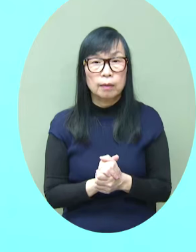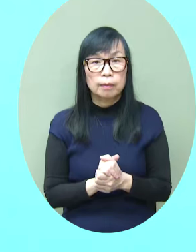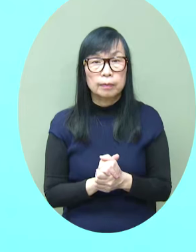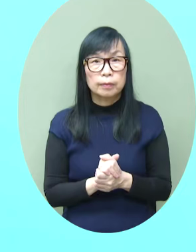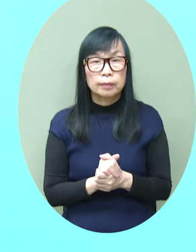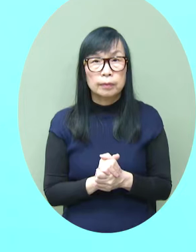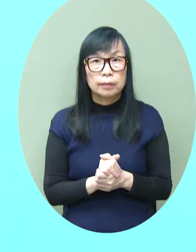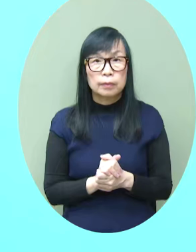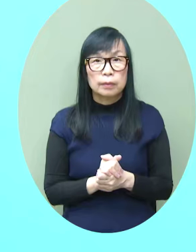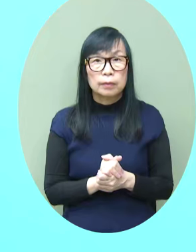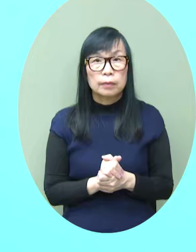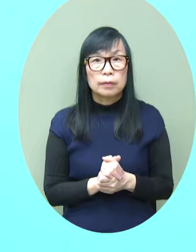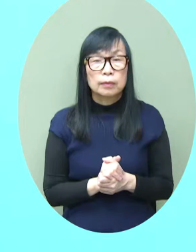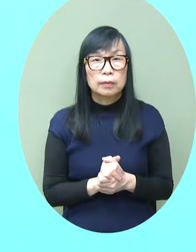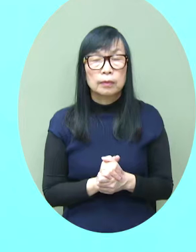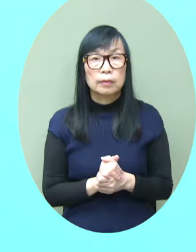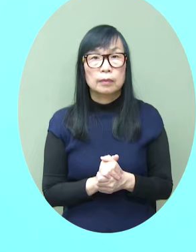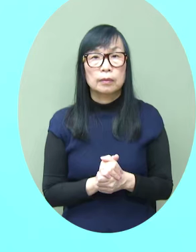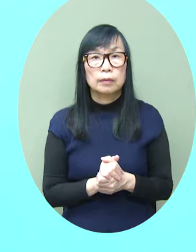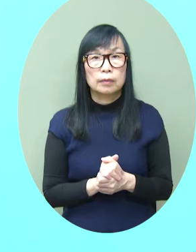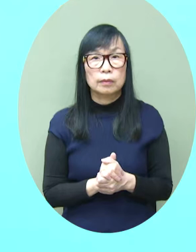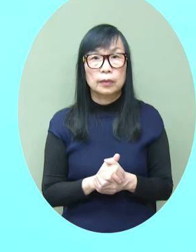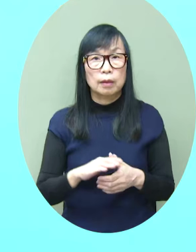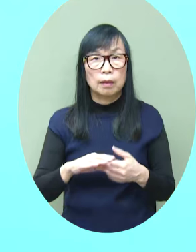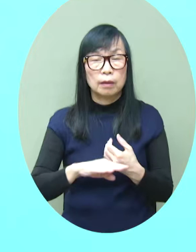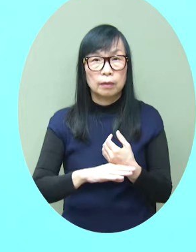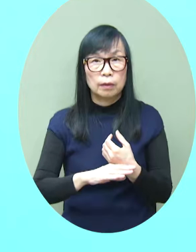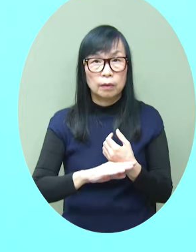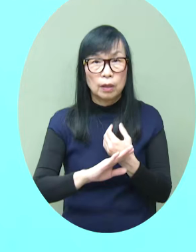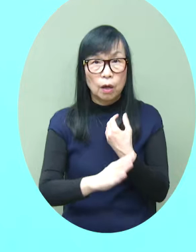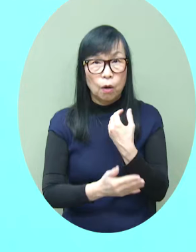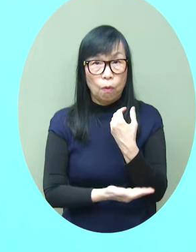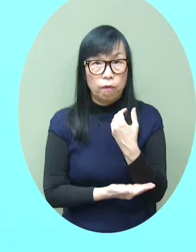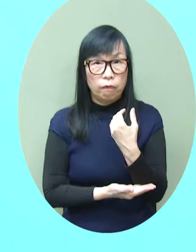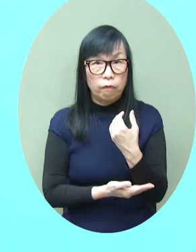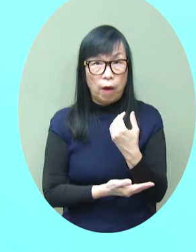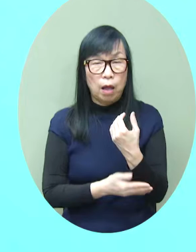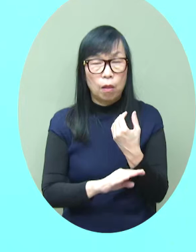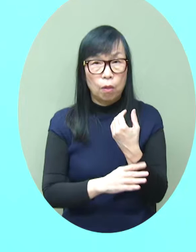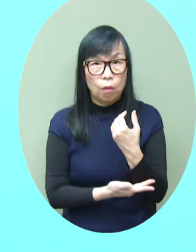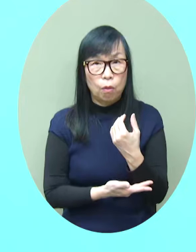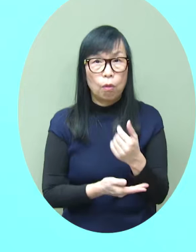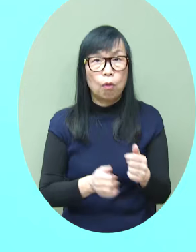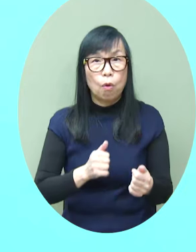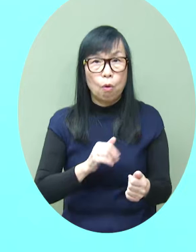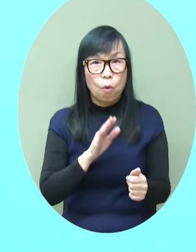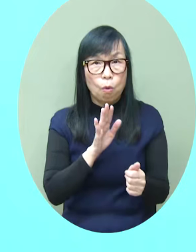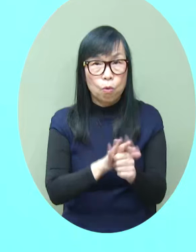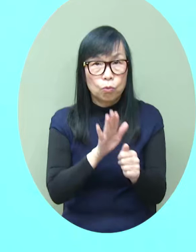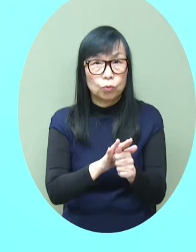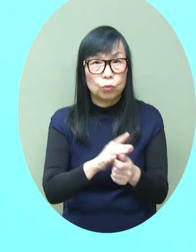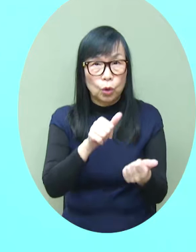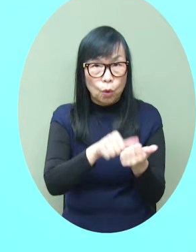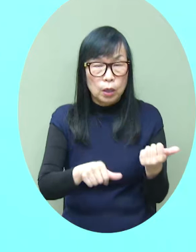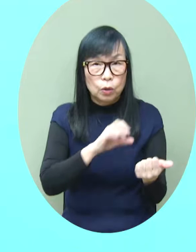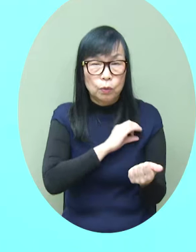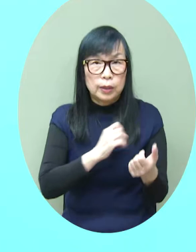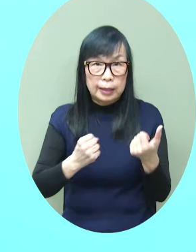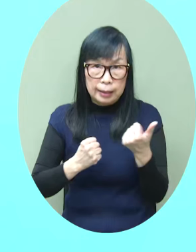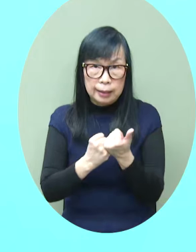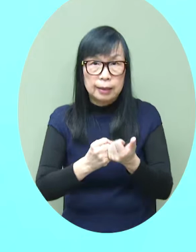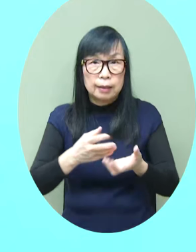Legal Aid Services Council. And I'm sure in this afternoon's legal panel, it will also be very positively